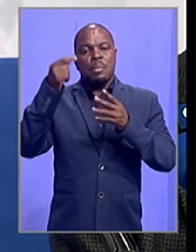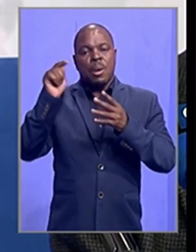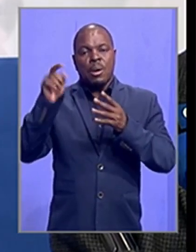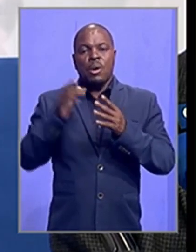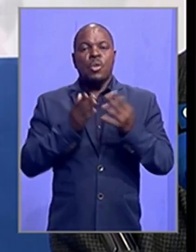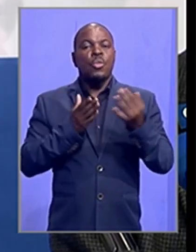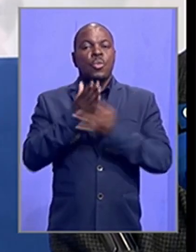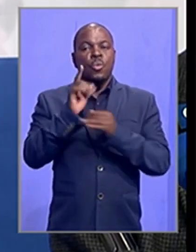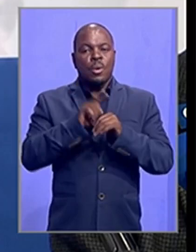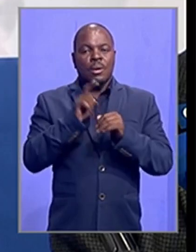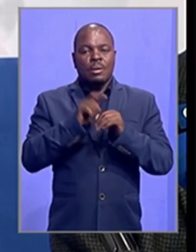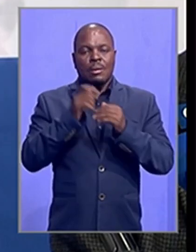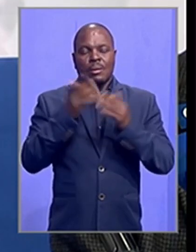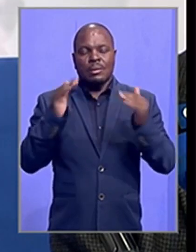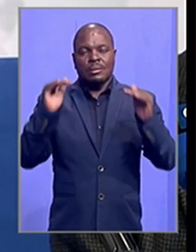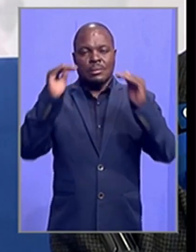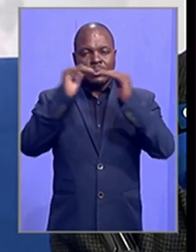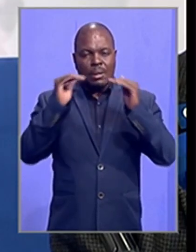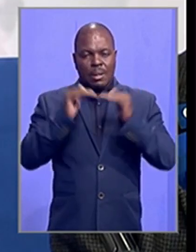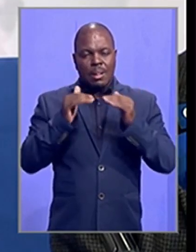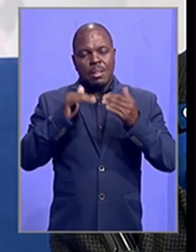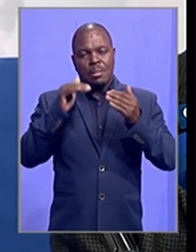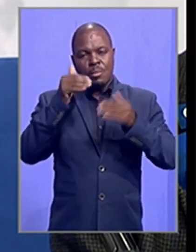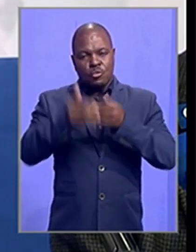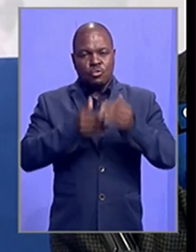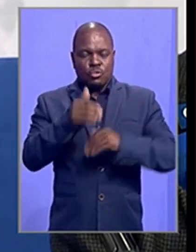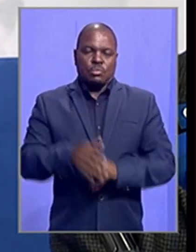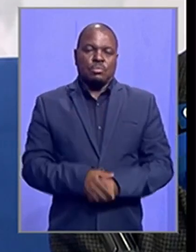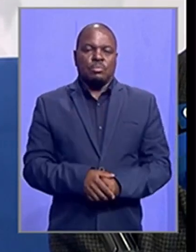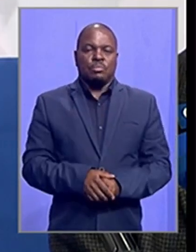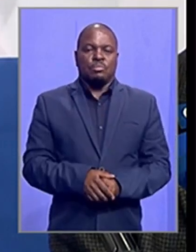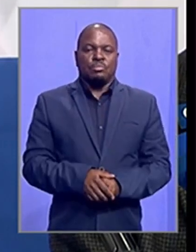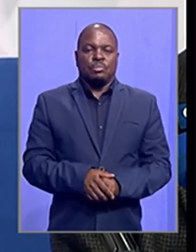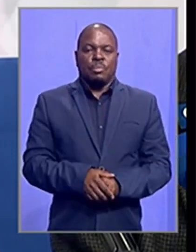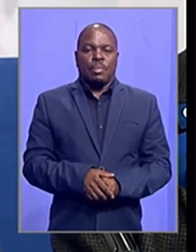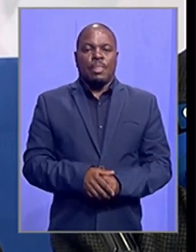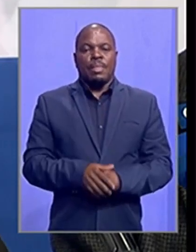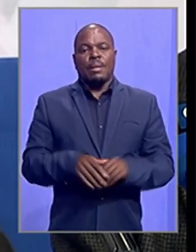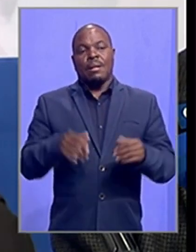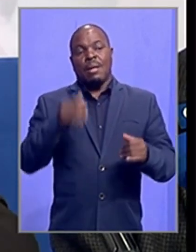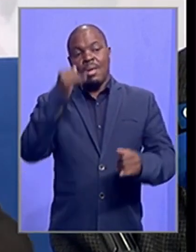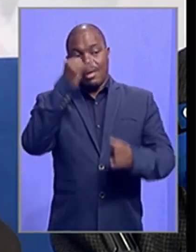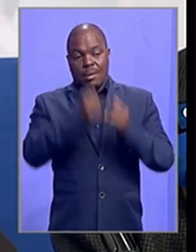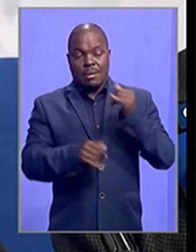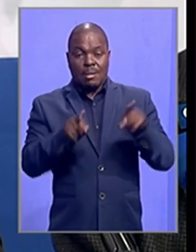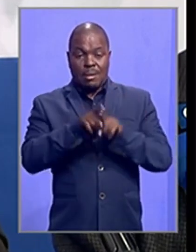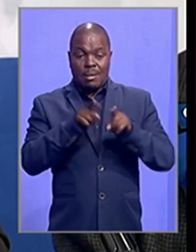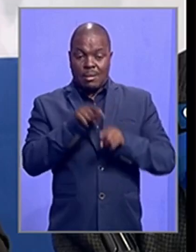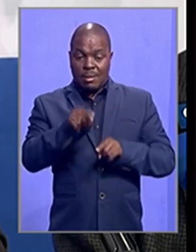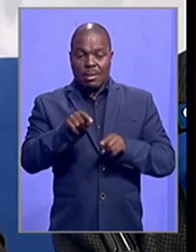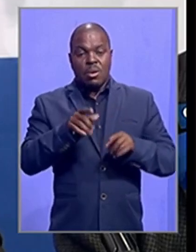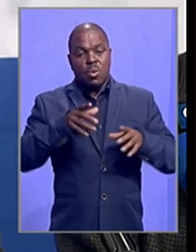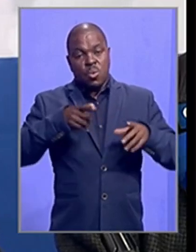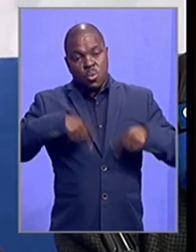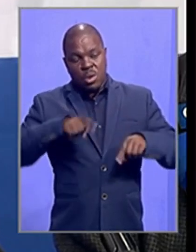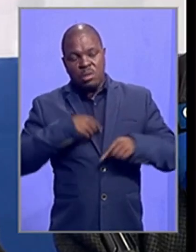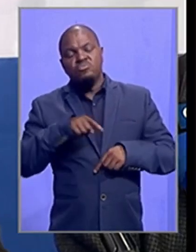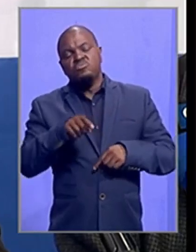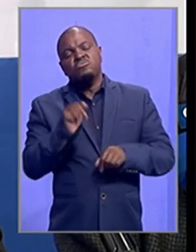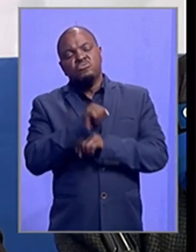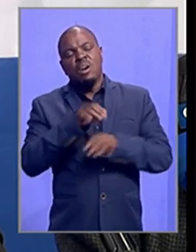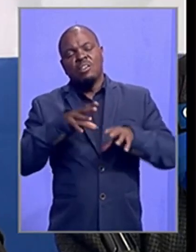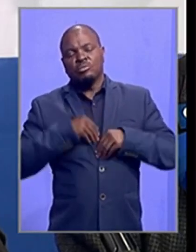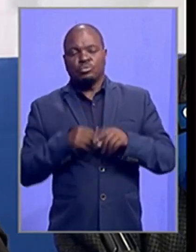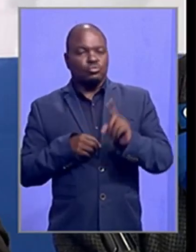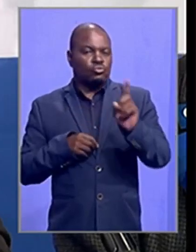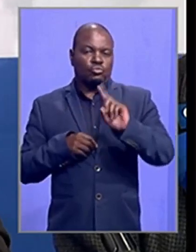a scaling process. Such errors cannot be justified and